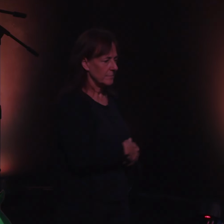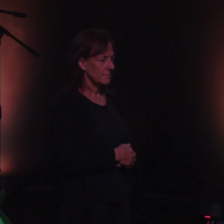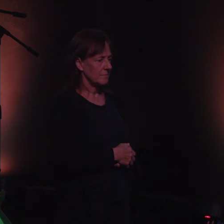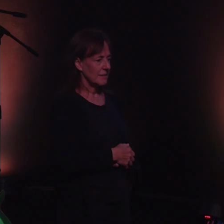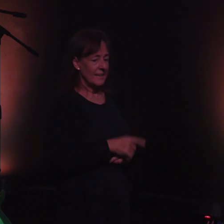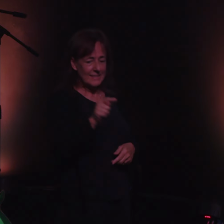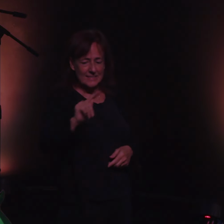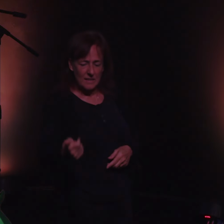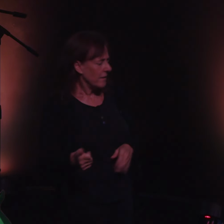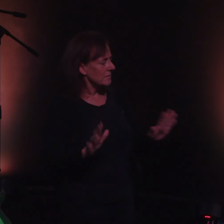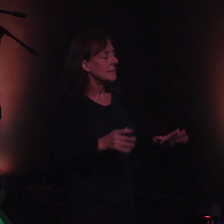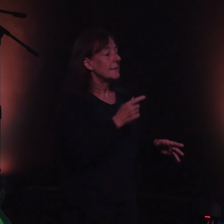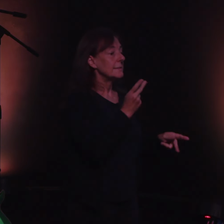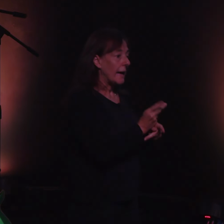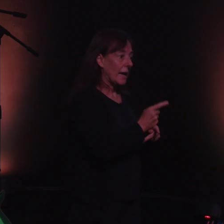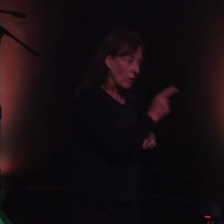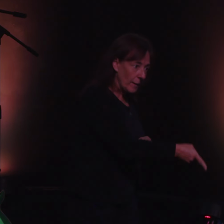Does he tithe? Take care of him.